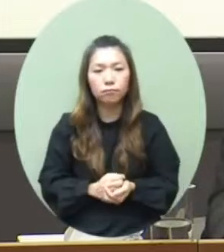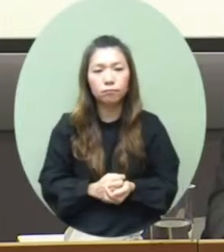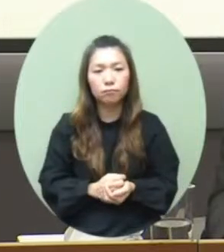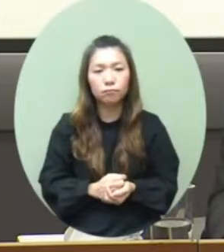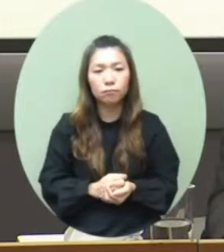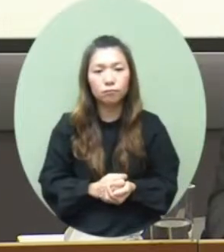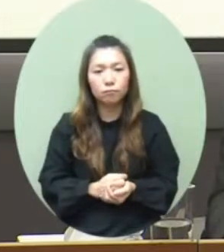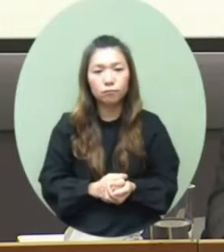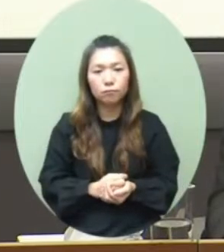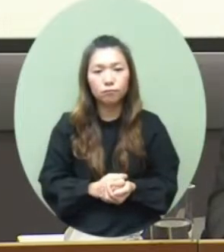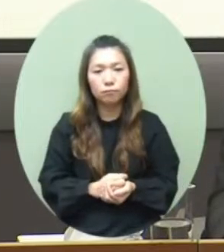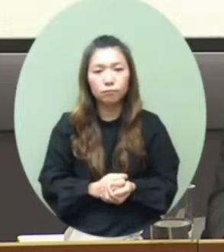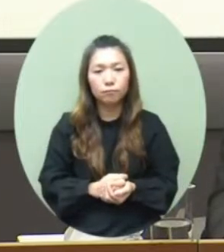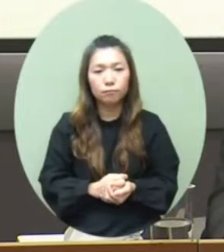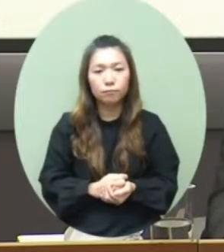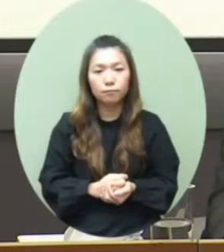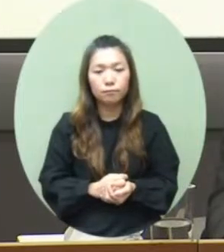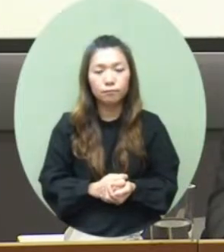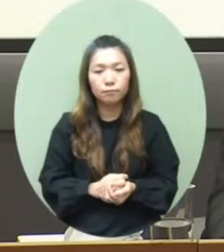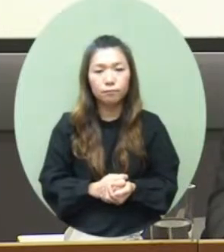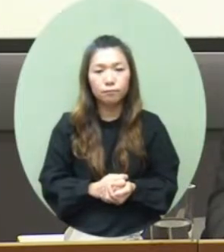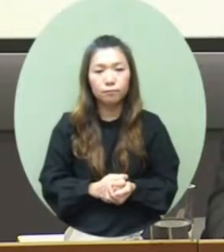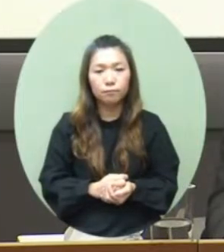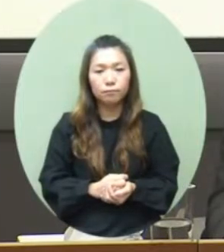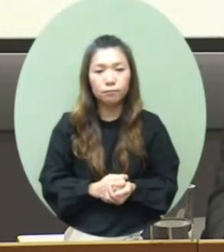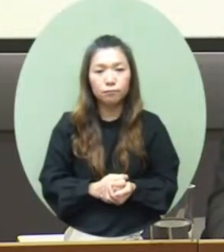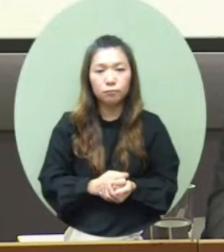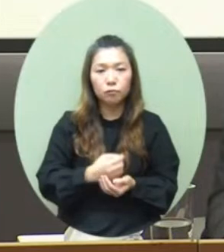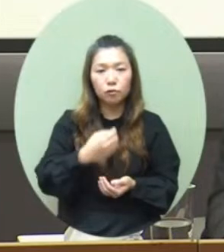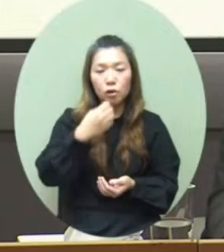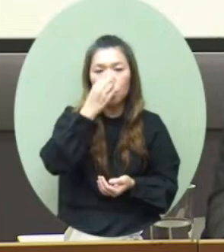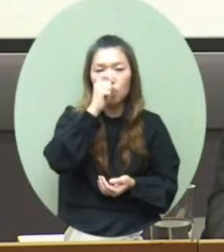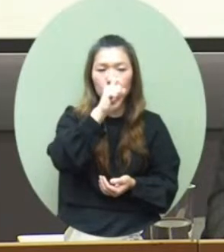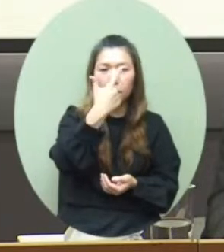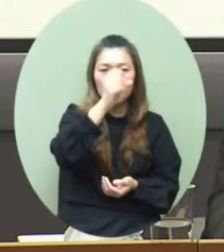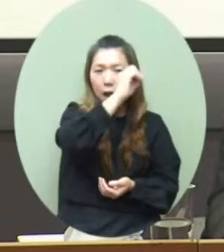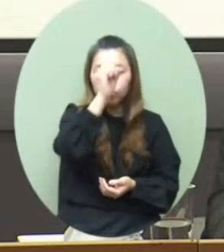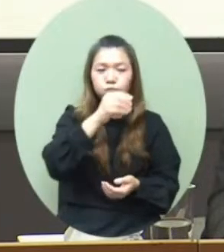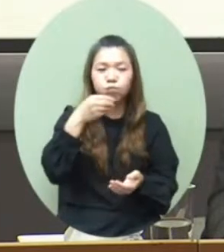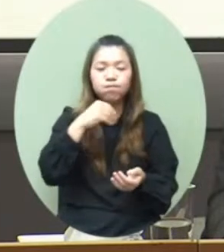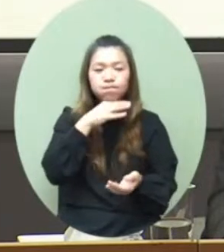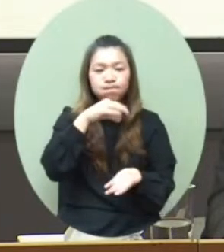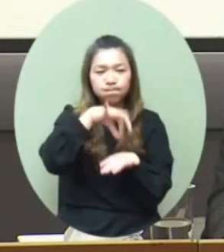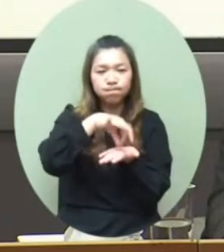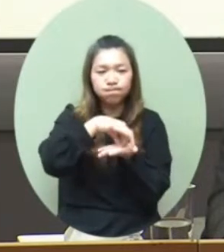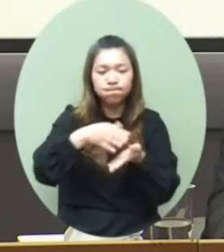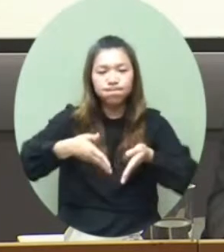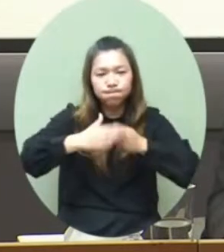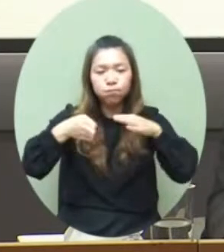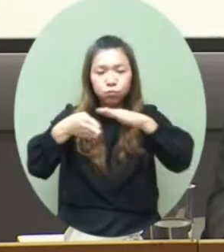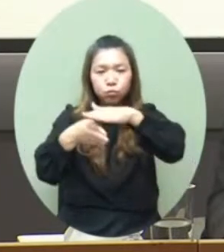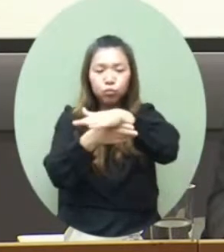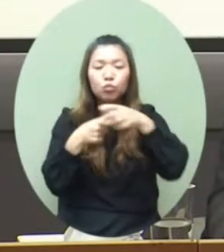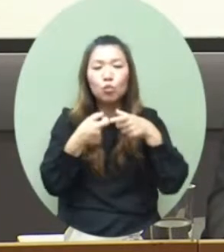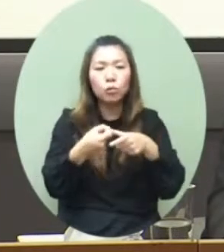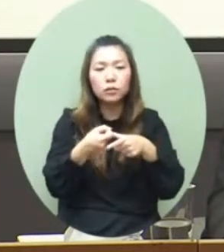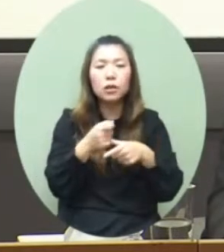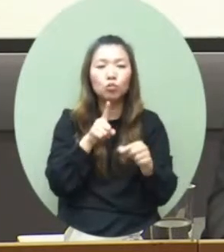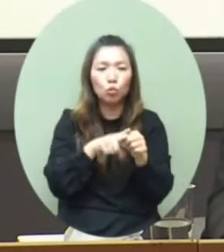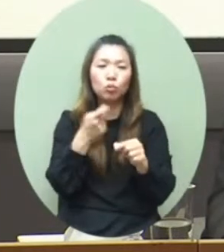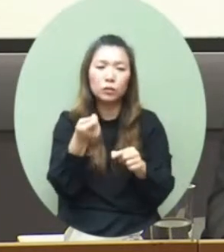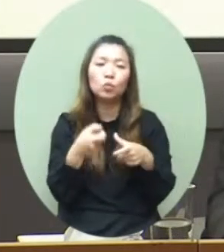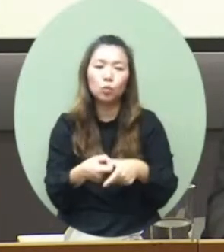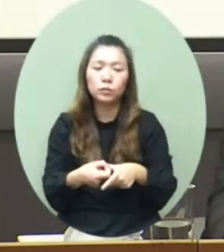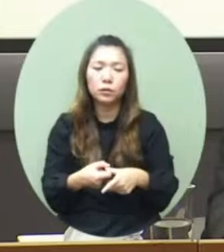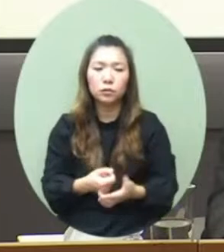98% of our businesses are SMEs, and they employ altogether about 45% of our